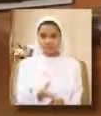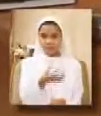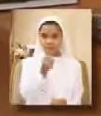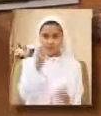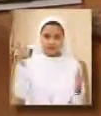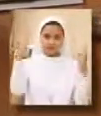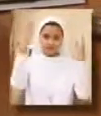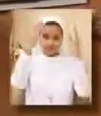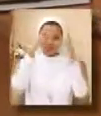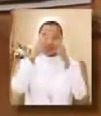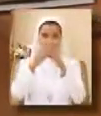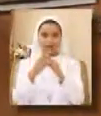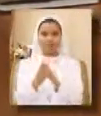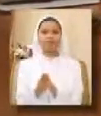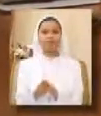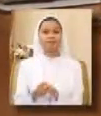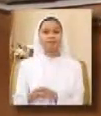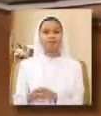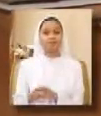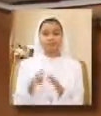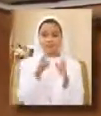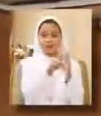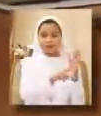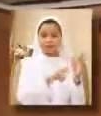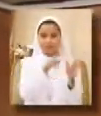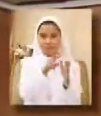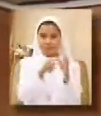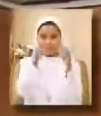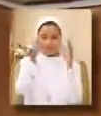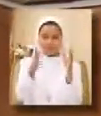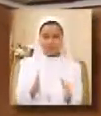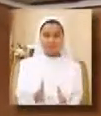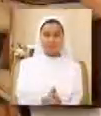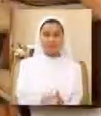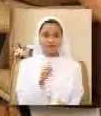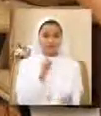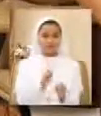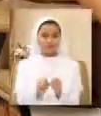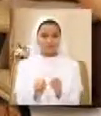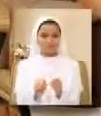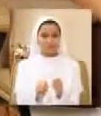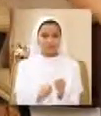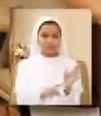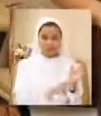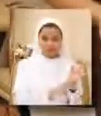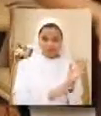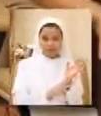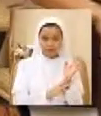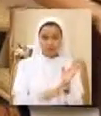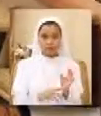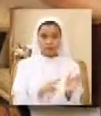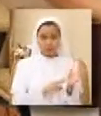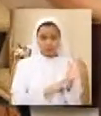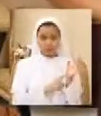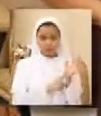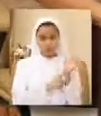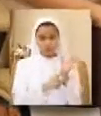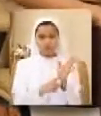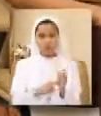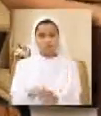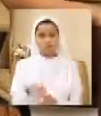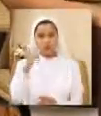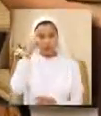ka. Malas ang kamay ni Roger. Oo ka. Mag-apit tayo sa ating mga nanonood. Yes, baka may gusto mong bigay ng extra ticket dyan.